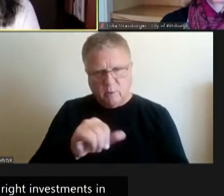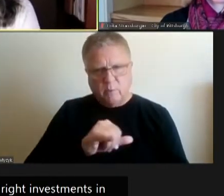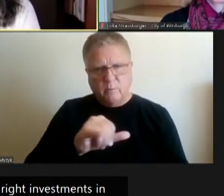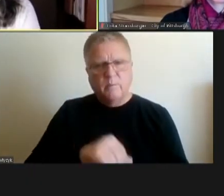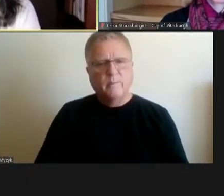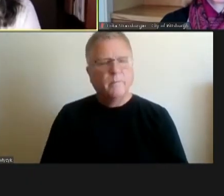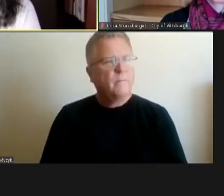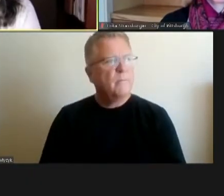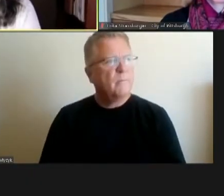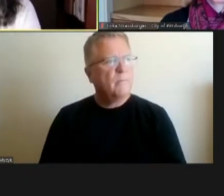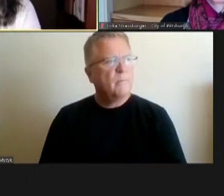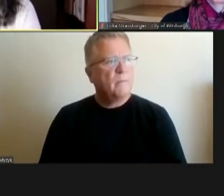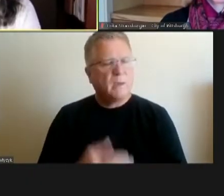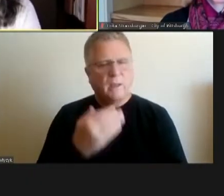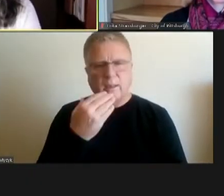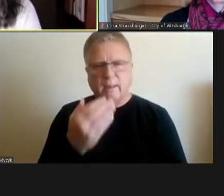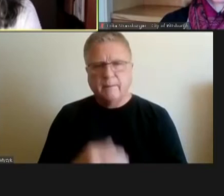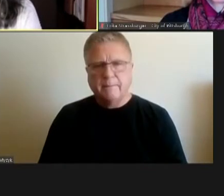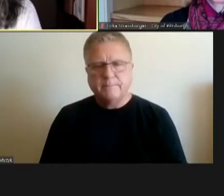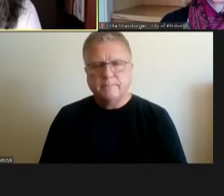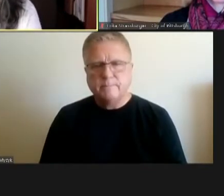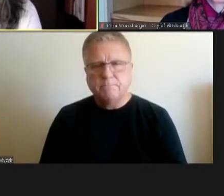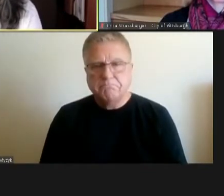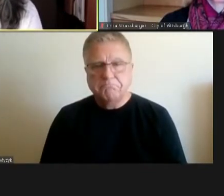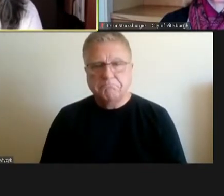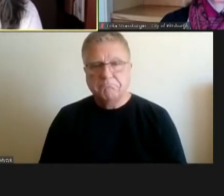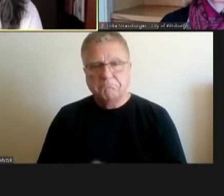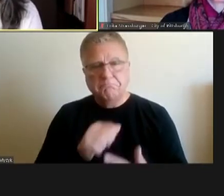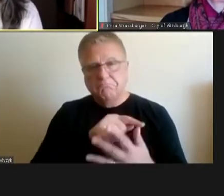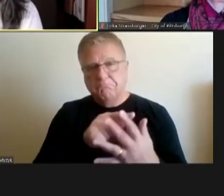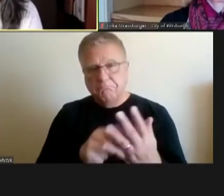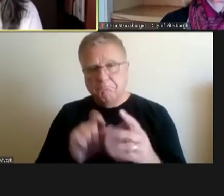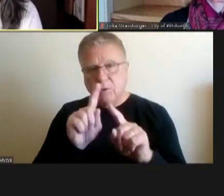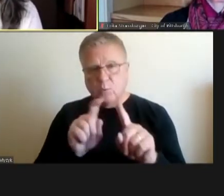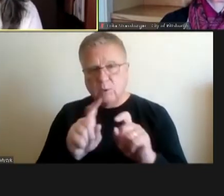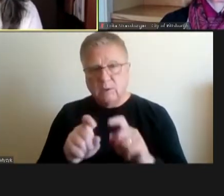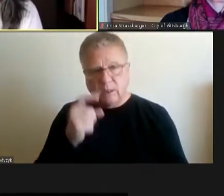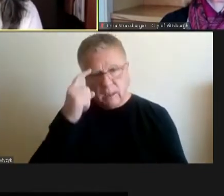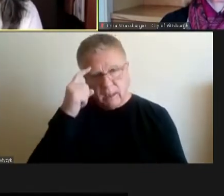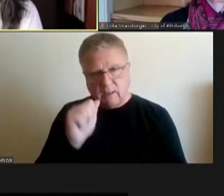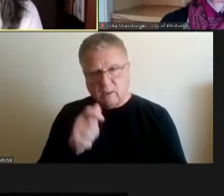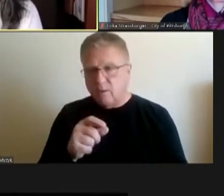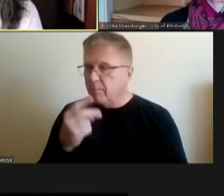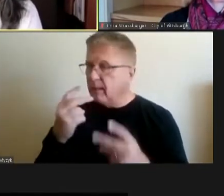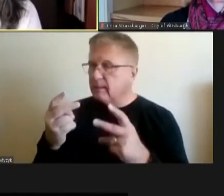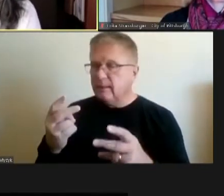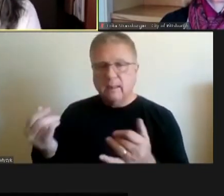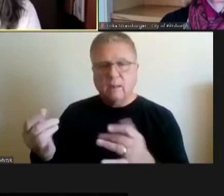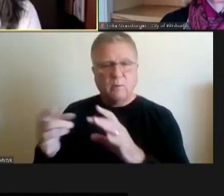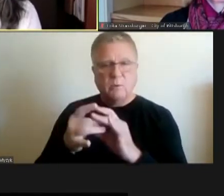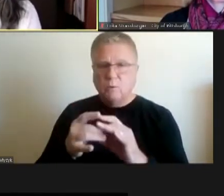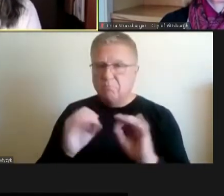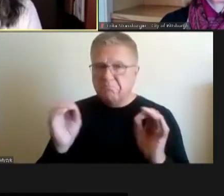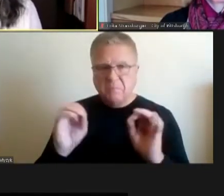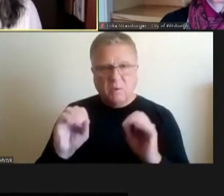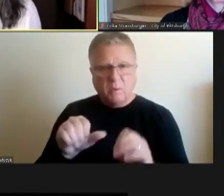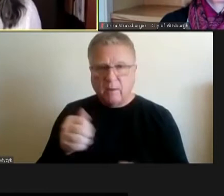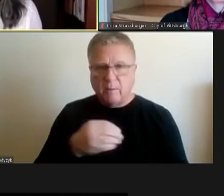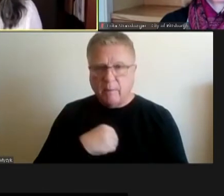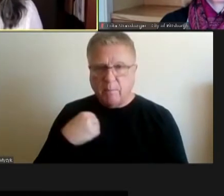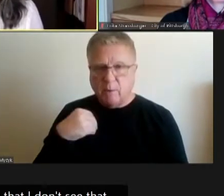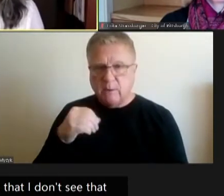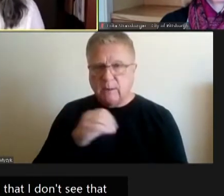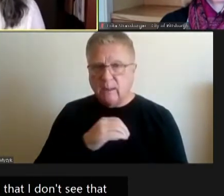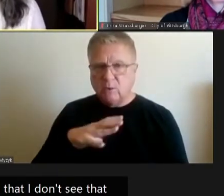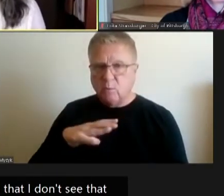Thank you. I think those are all of my questions, and I don't see that we've been joined by any other members. Councilman Strasburger,